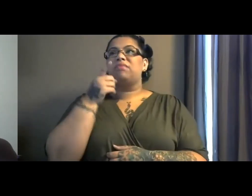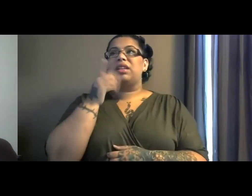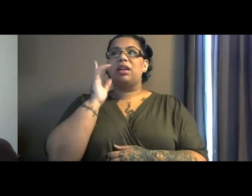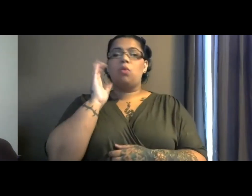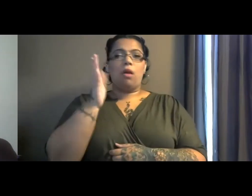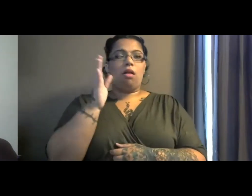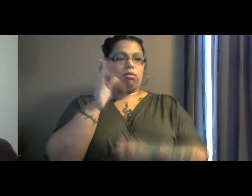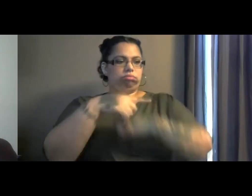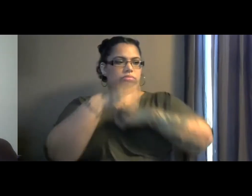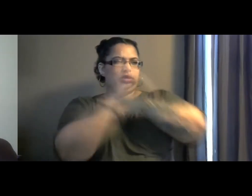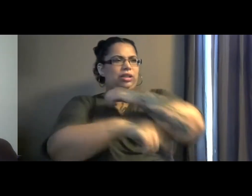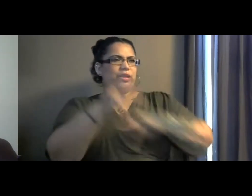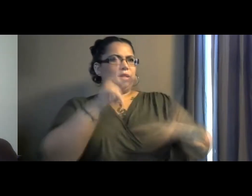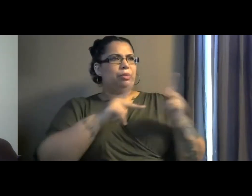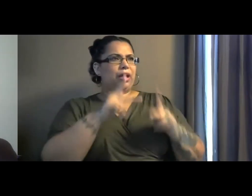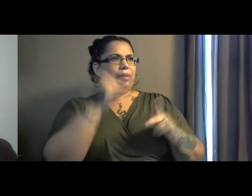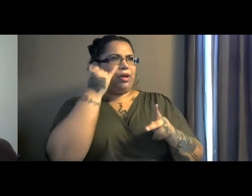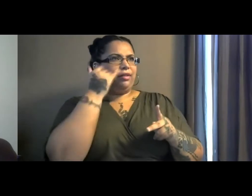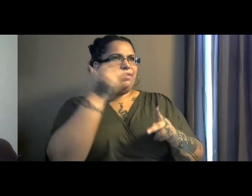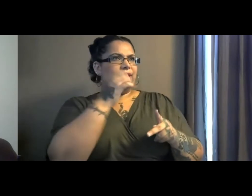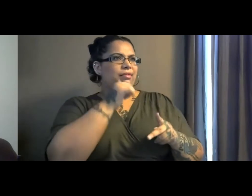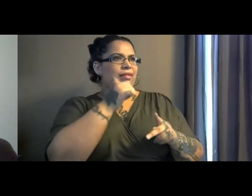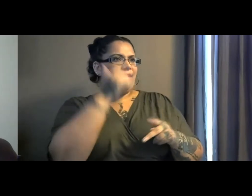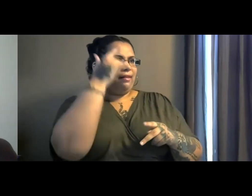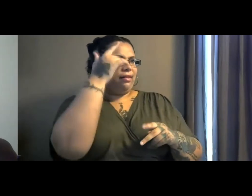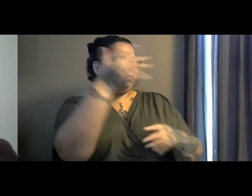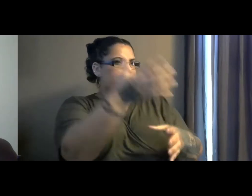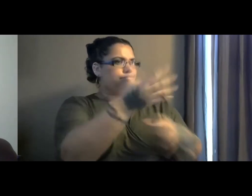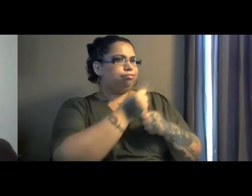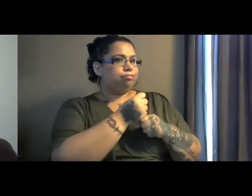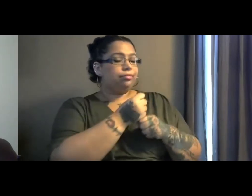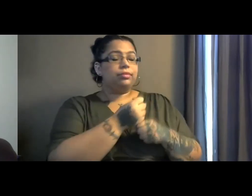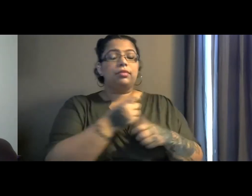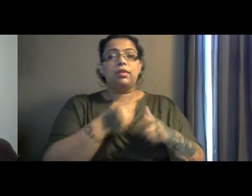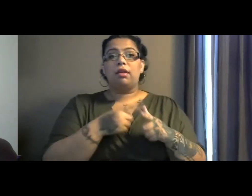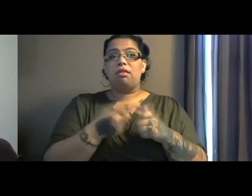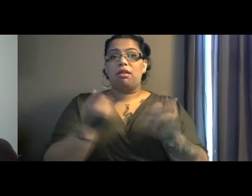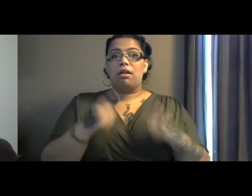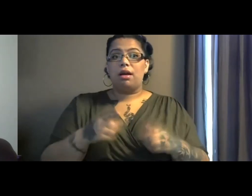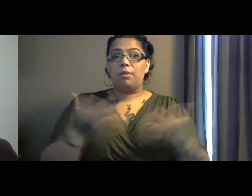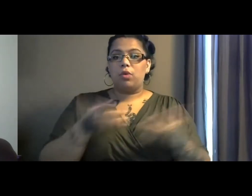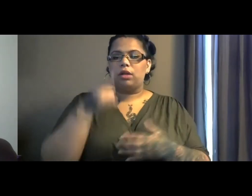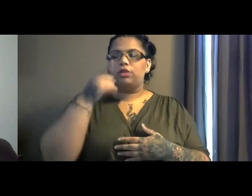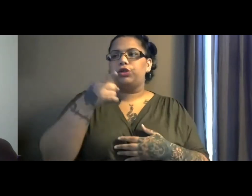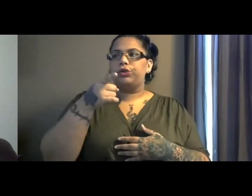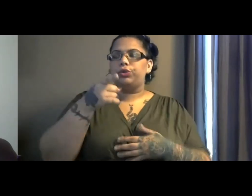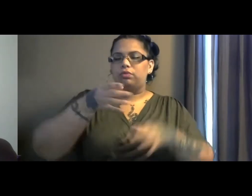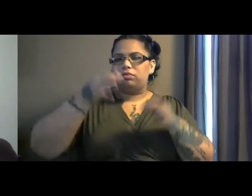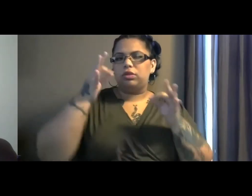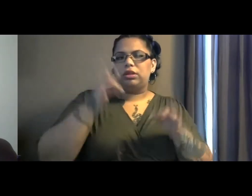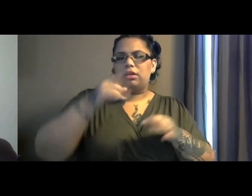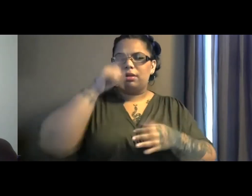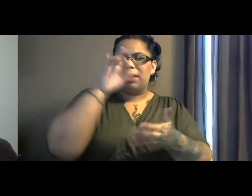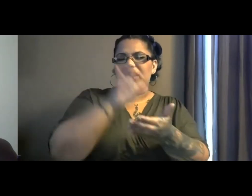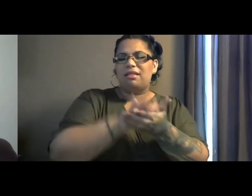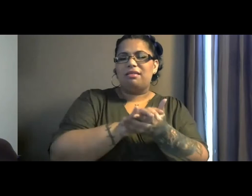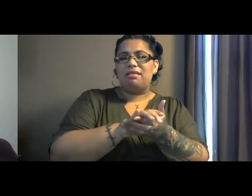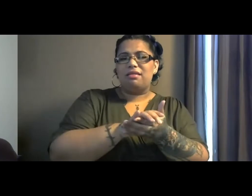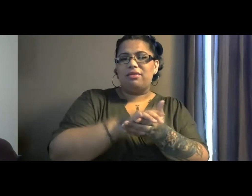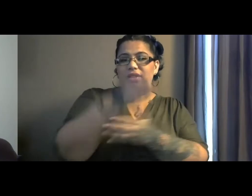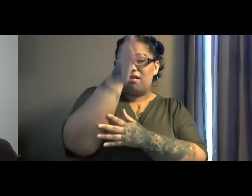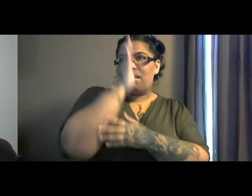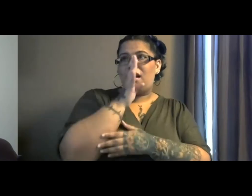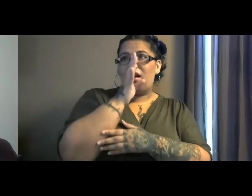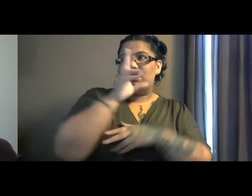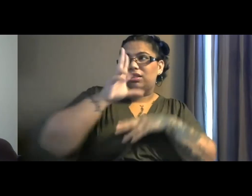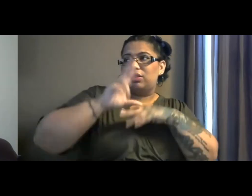it, then you choose to believe in a God much smaller than I. You truly are children of